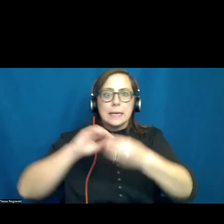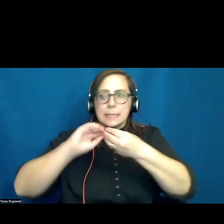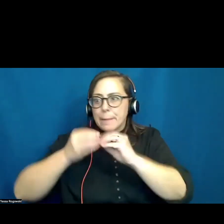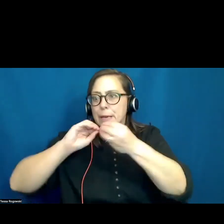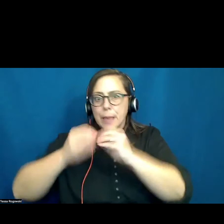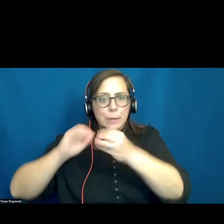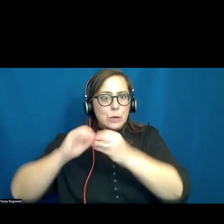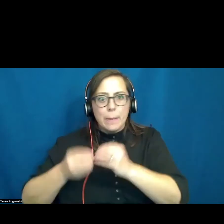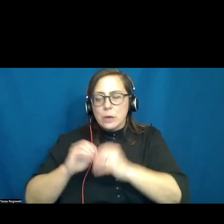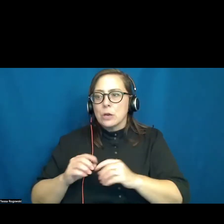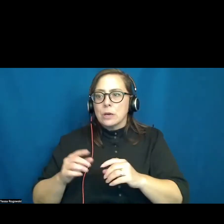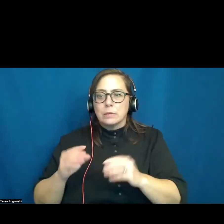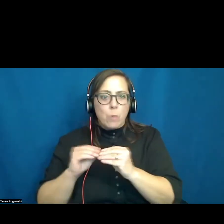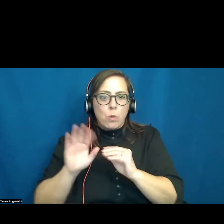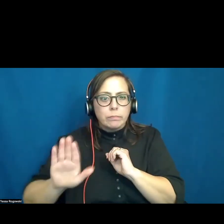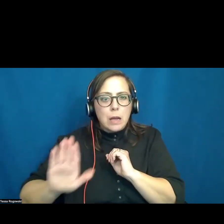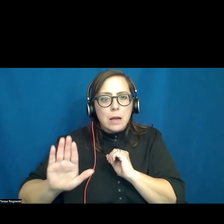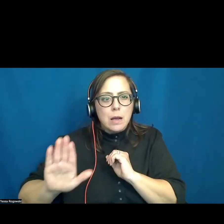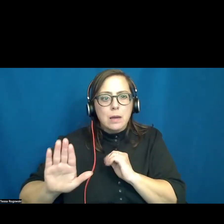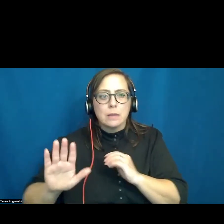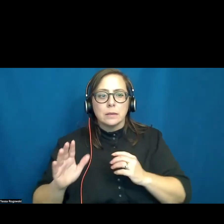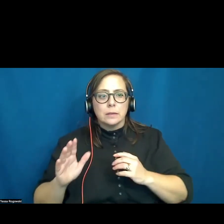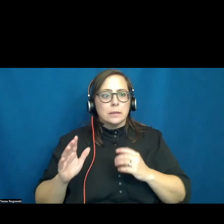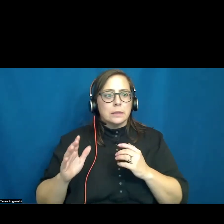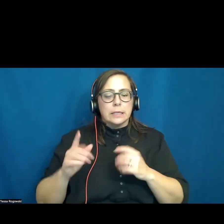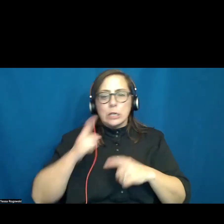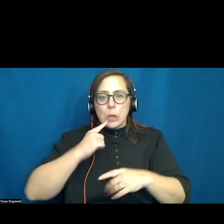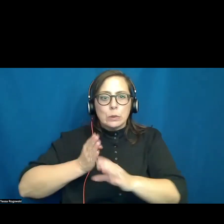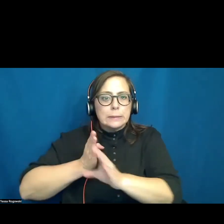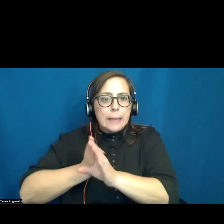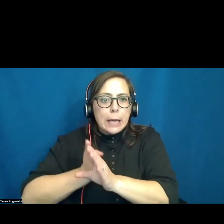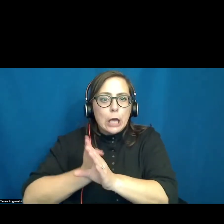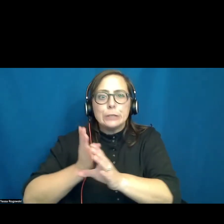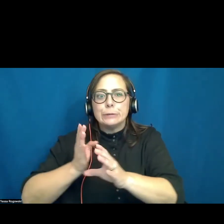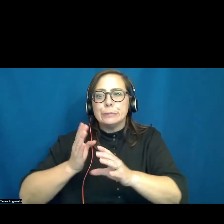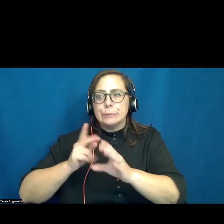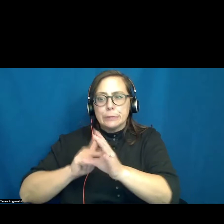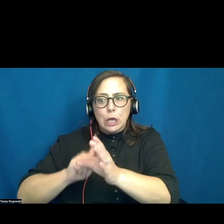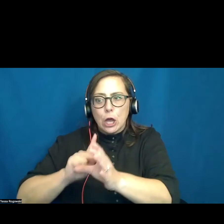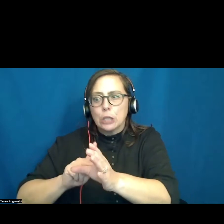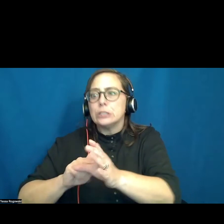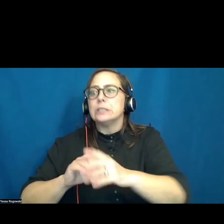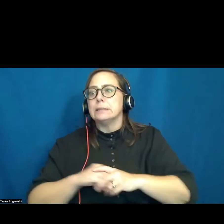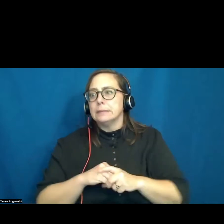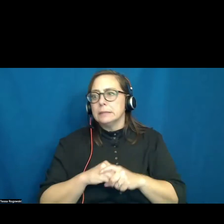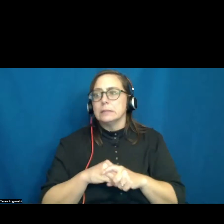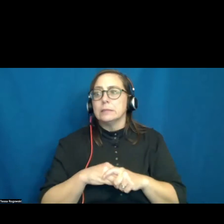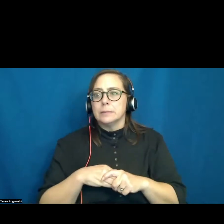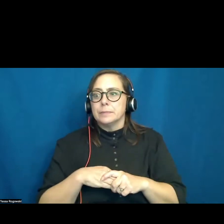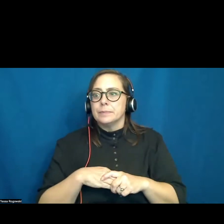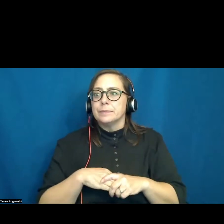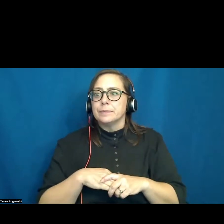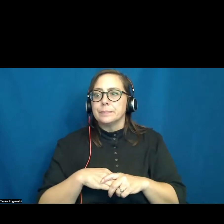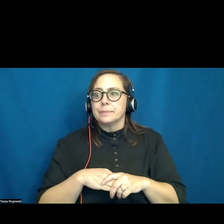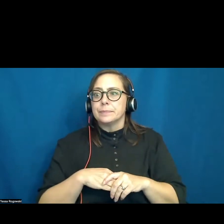and statistical manual, the kind of Bible of psychiatry. And so it's